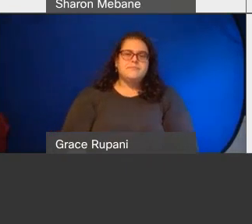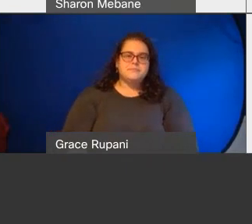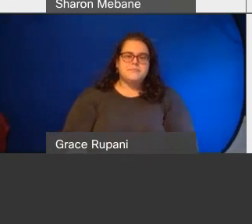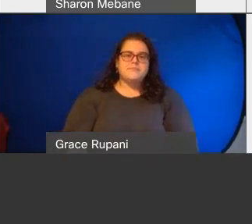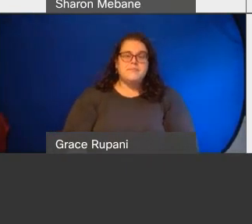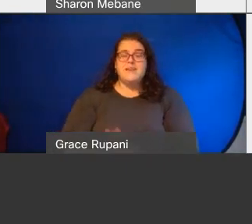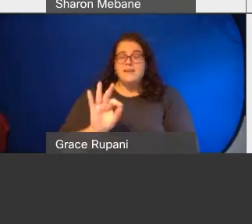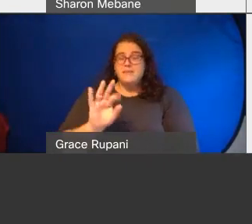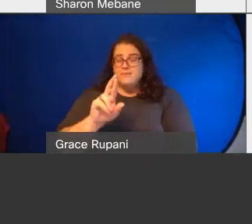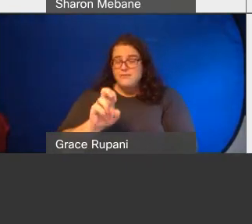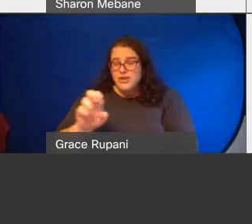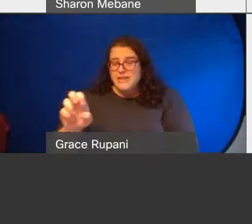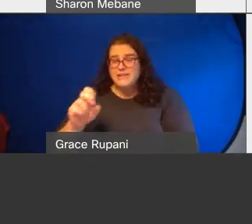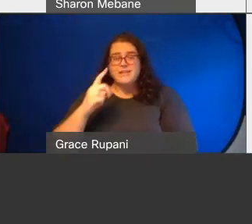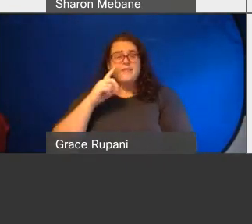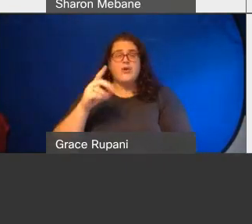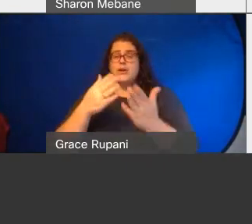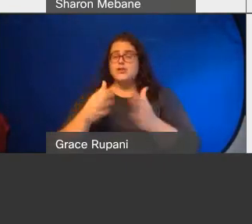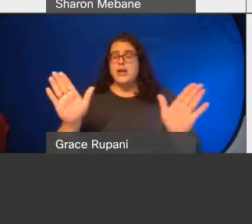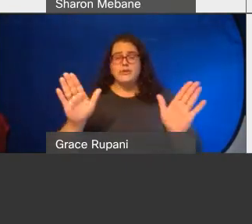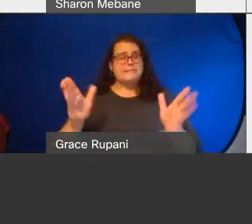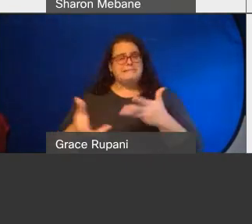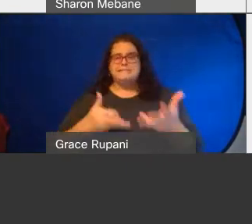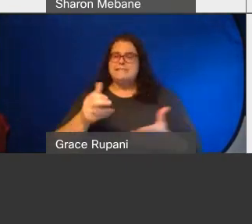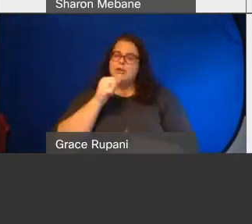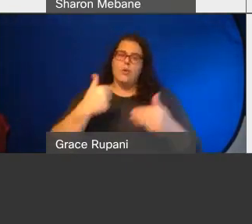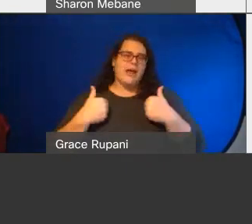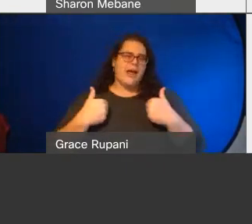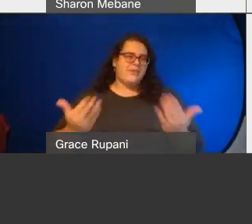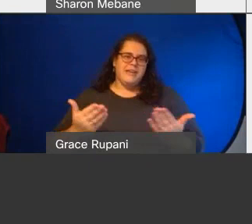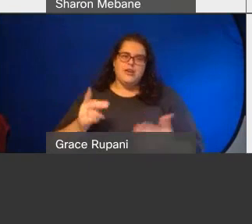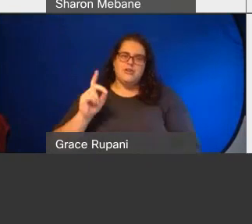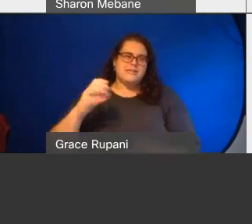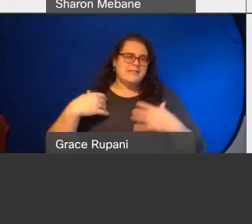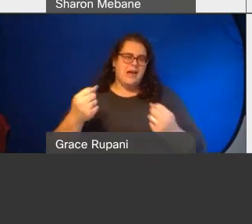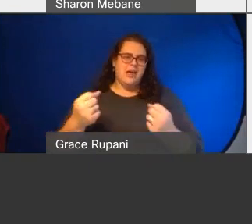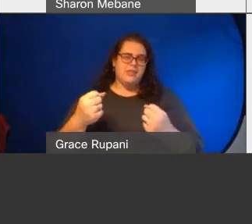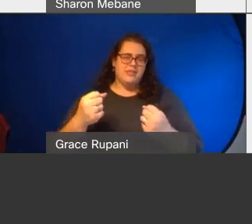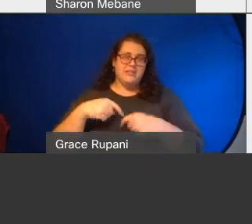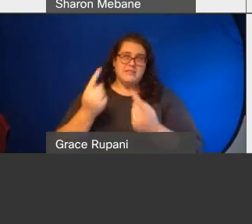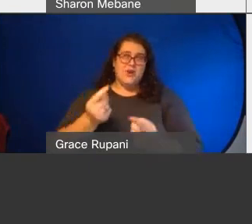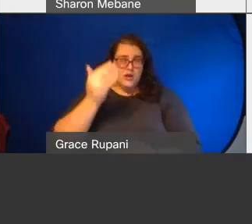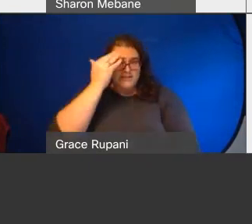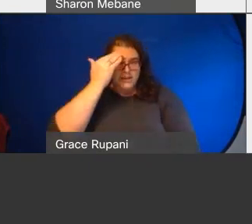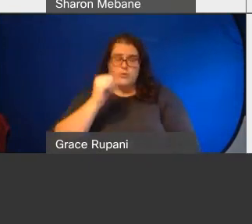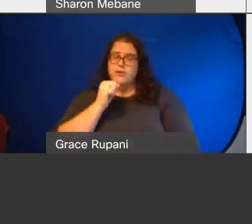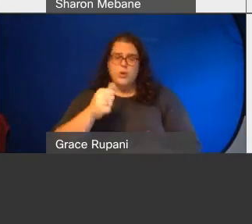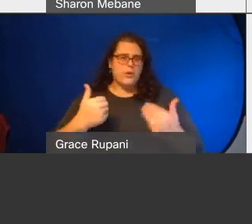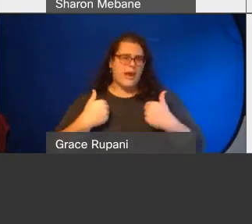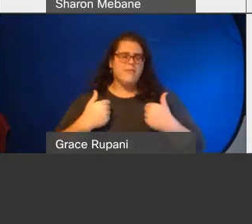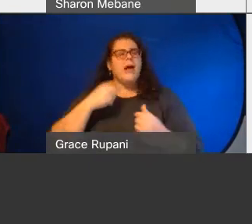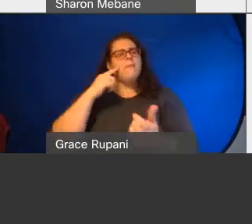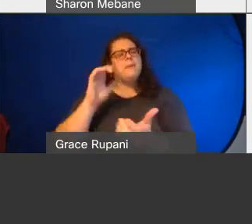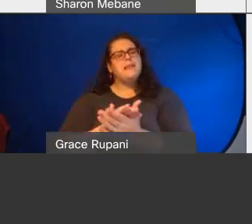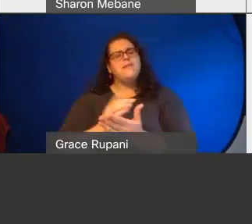free supply for just general, we do not have that here at DC Health that I'm aware of. And I believe last